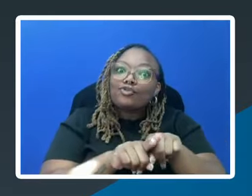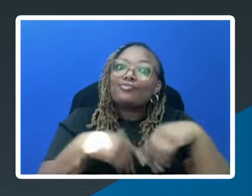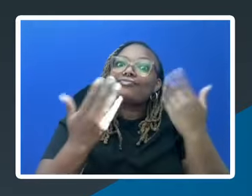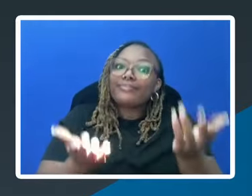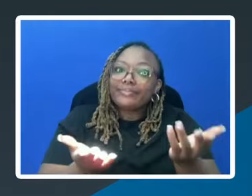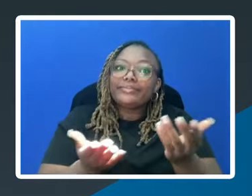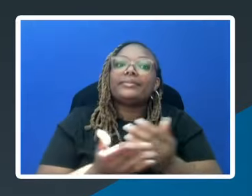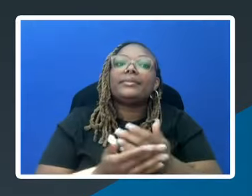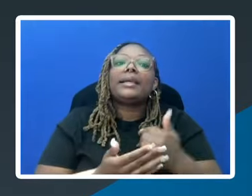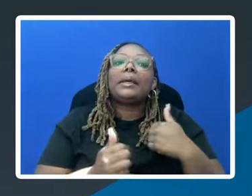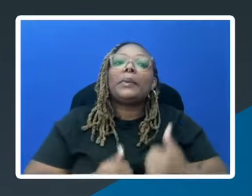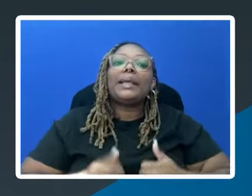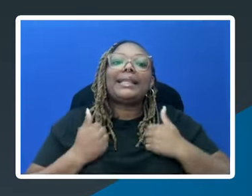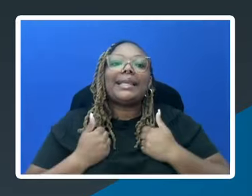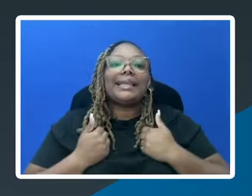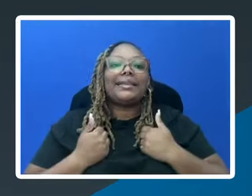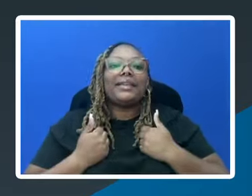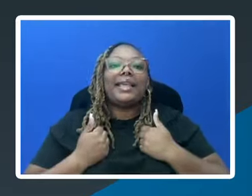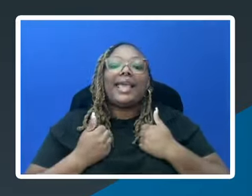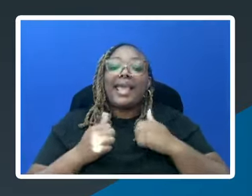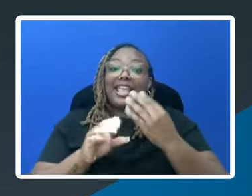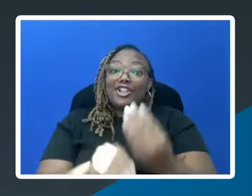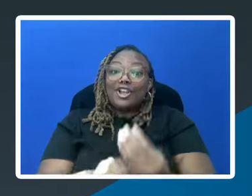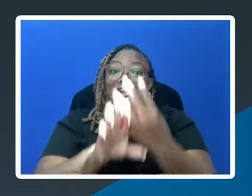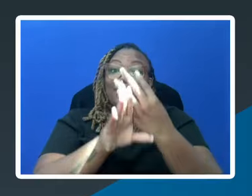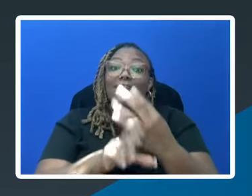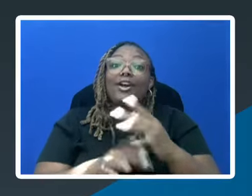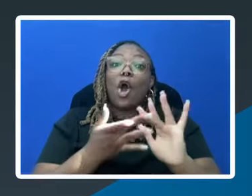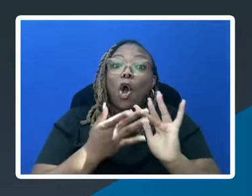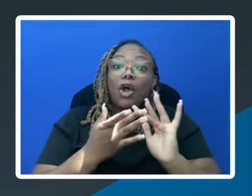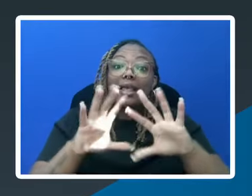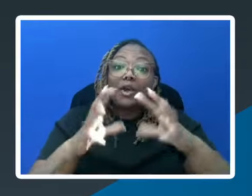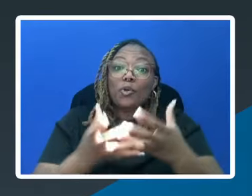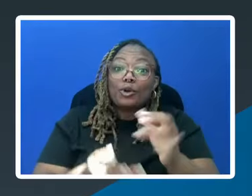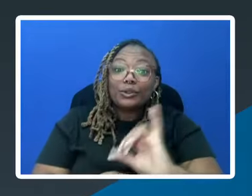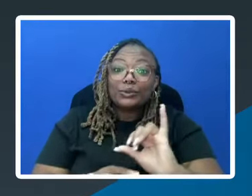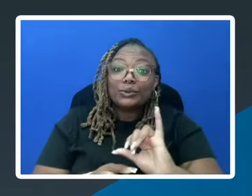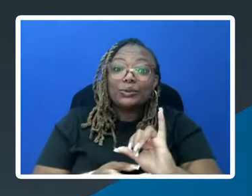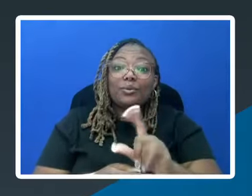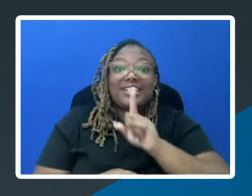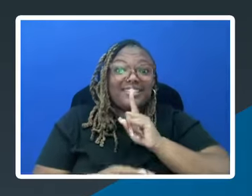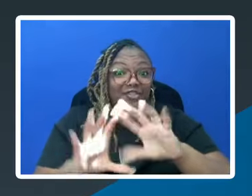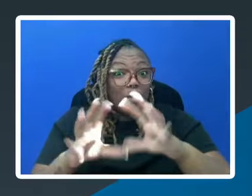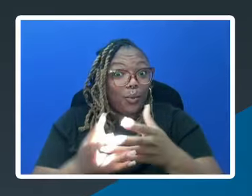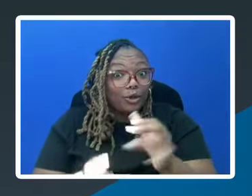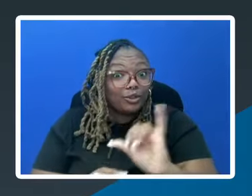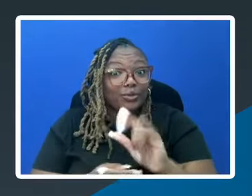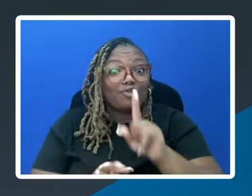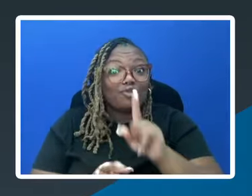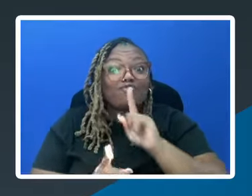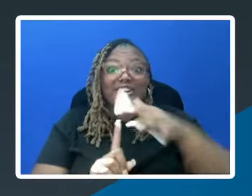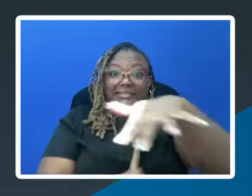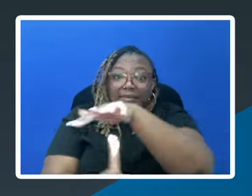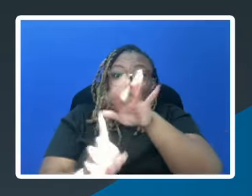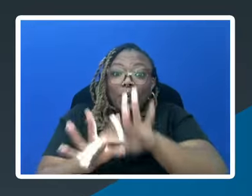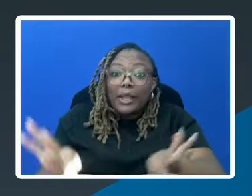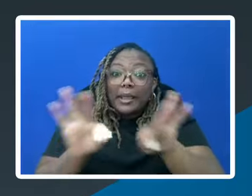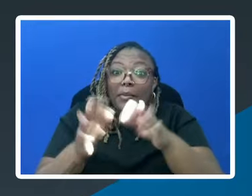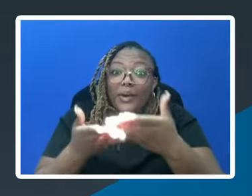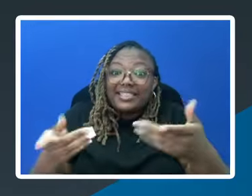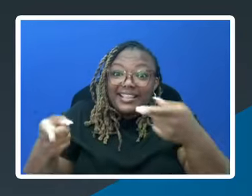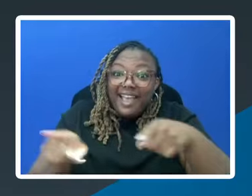live in a virtual world, which is also a very real world, a very real space where important real things happen. And this